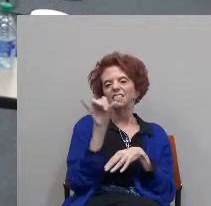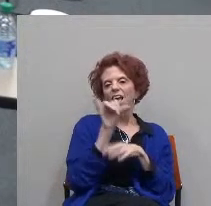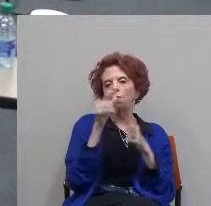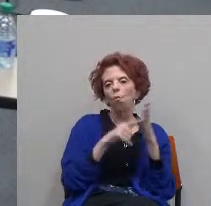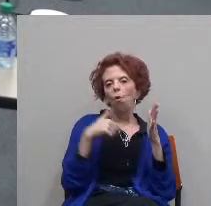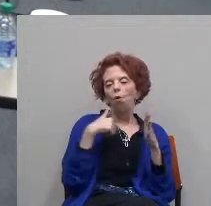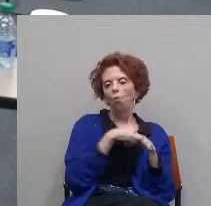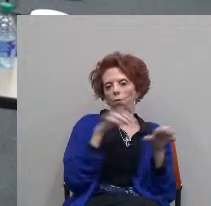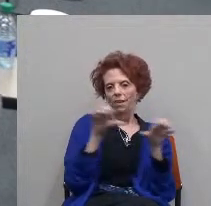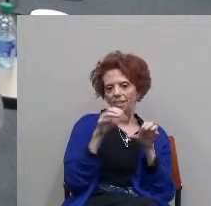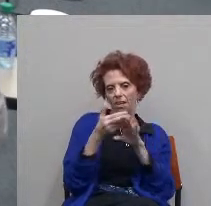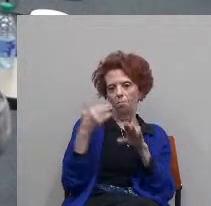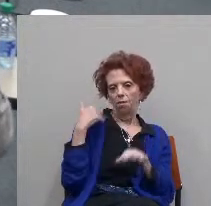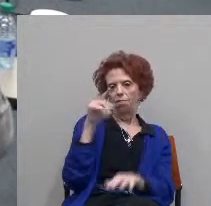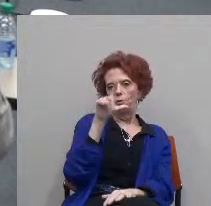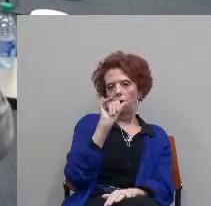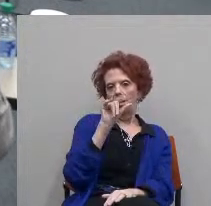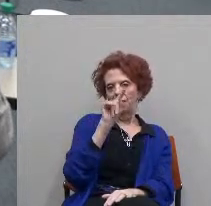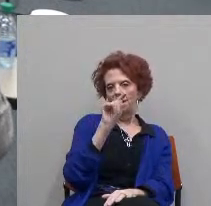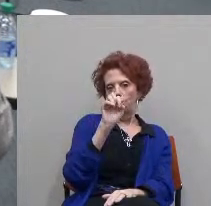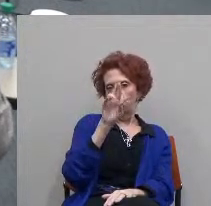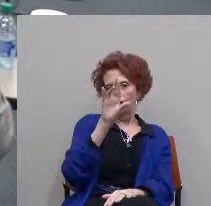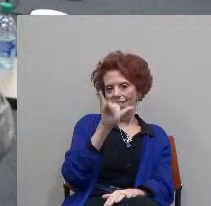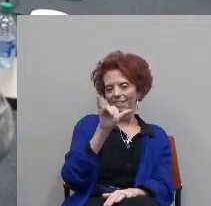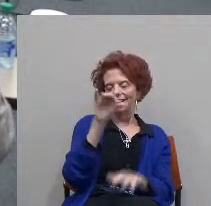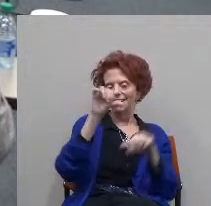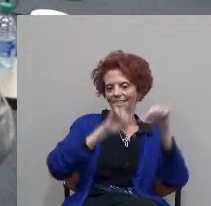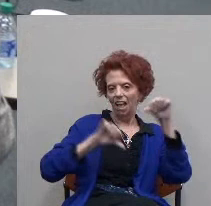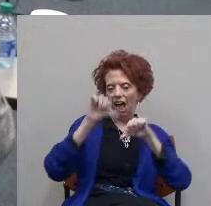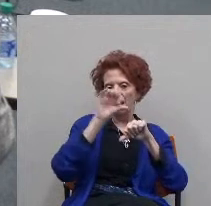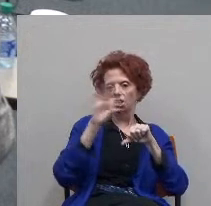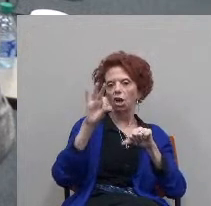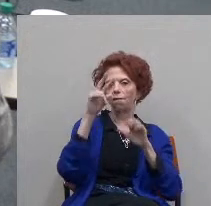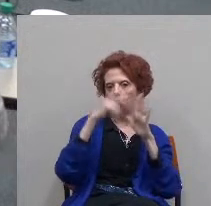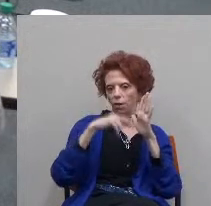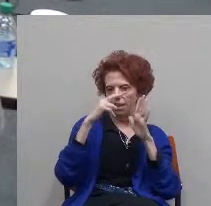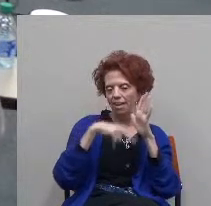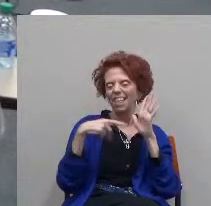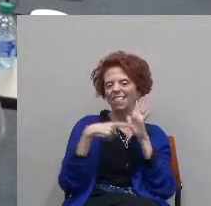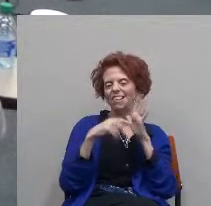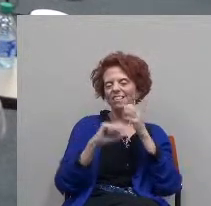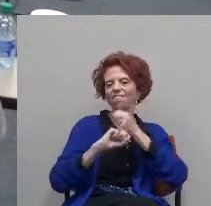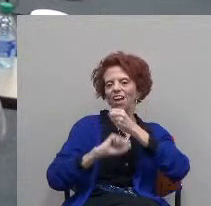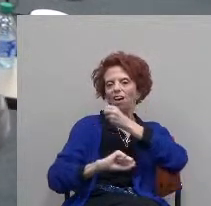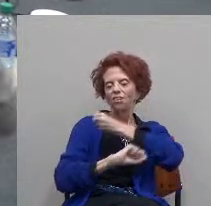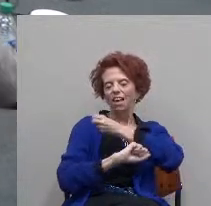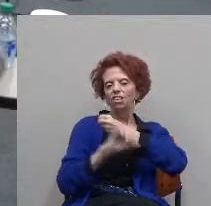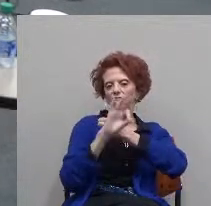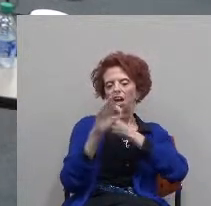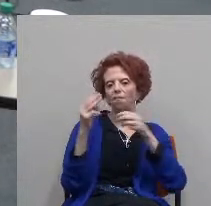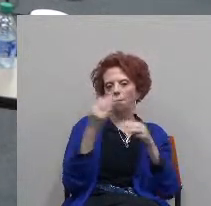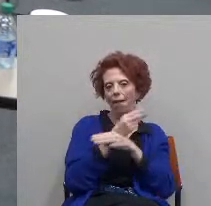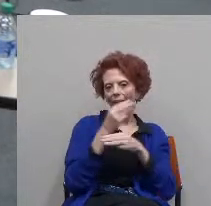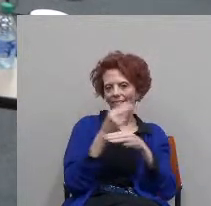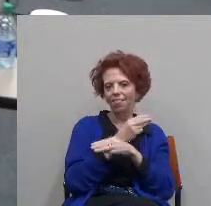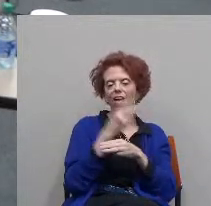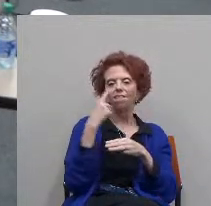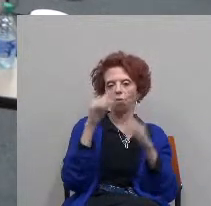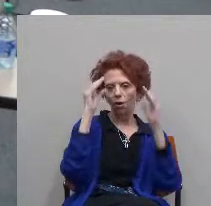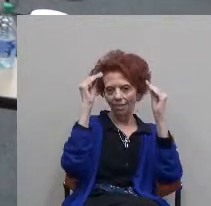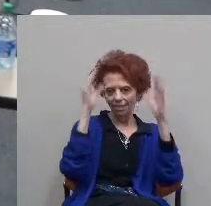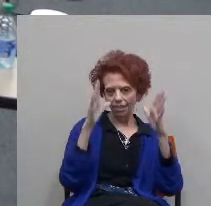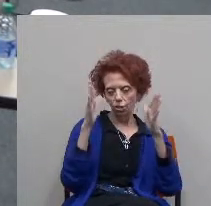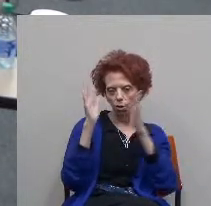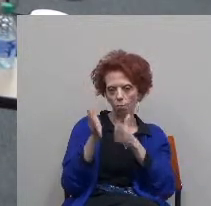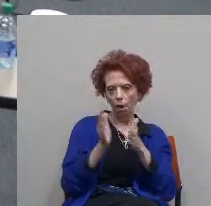did with literacy, which is the science of reading, this is those foundational math. So this is going to be for teacher